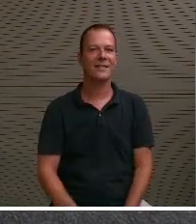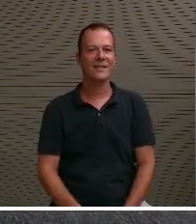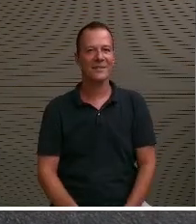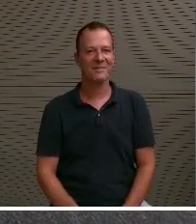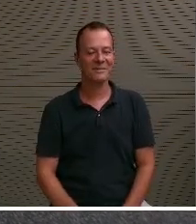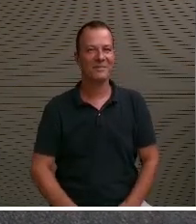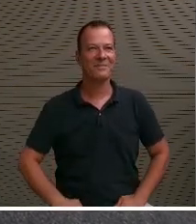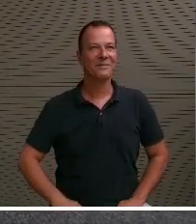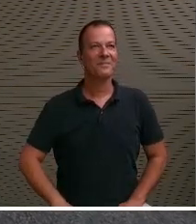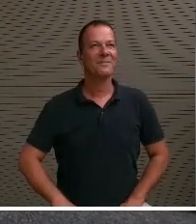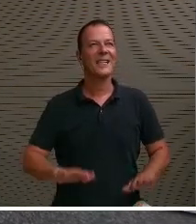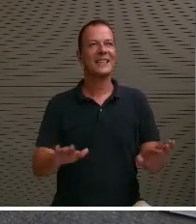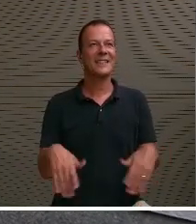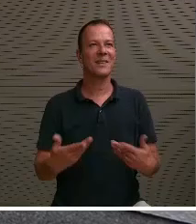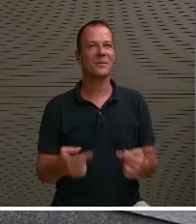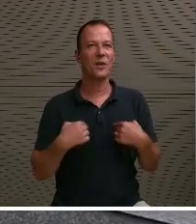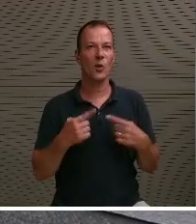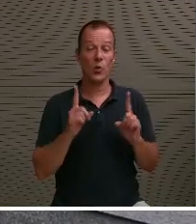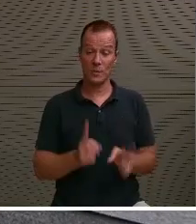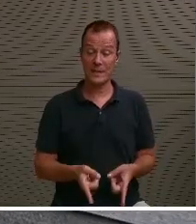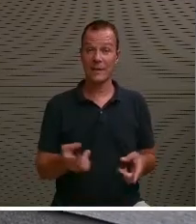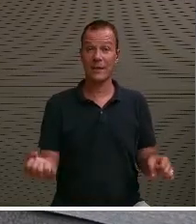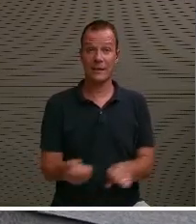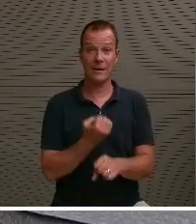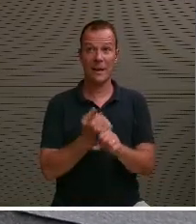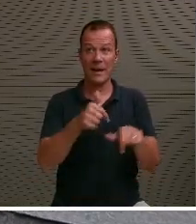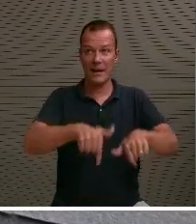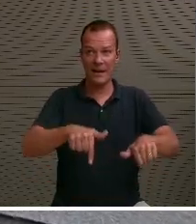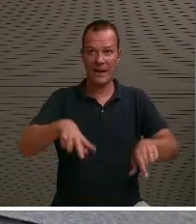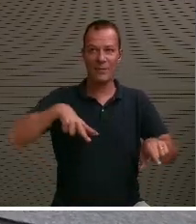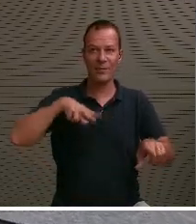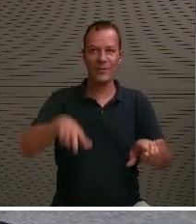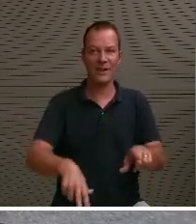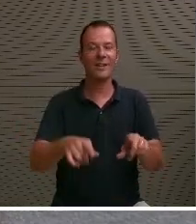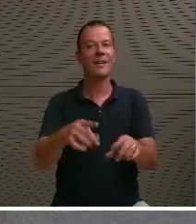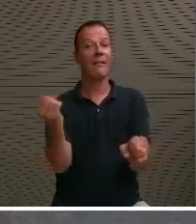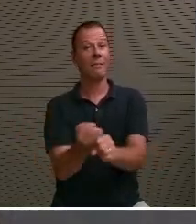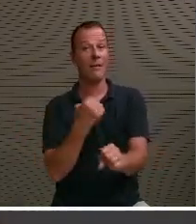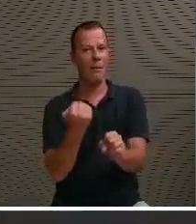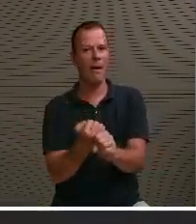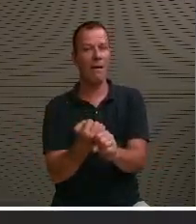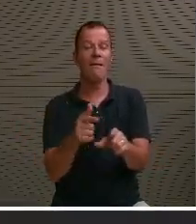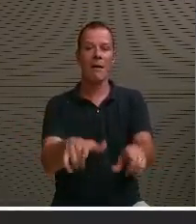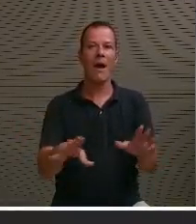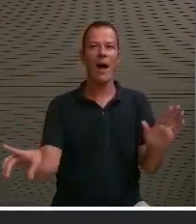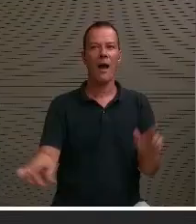So I started working here in Portugal, so I finished my degree and